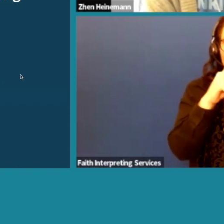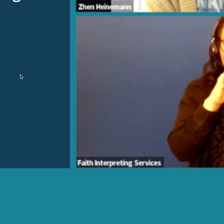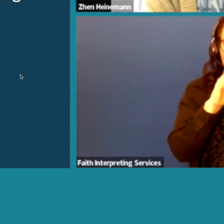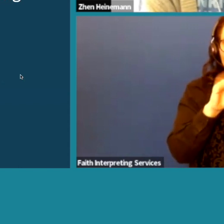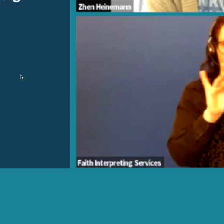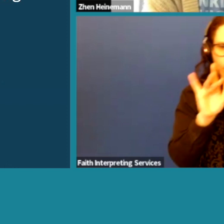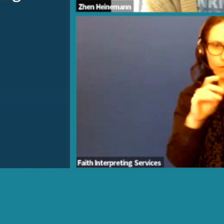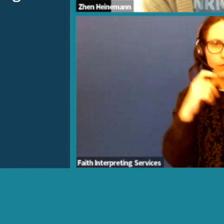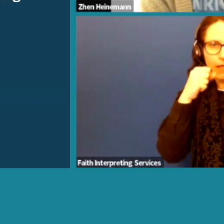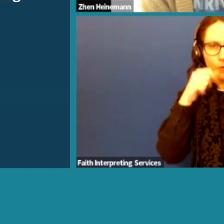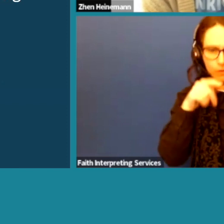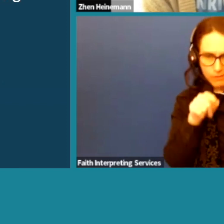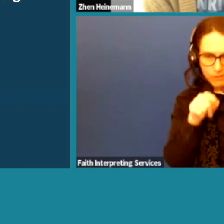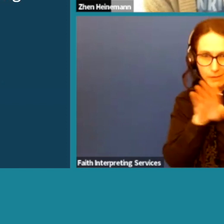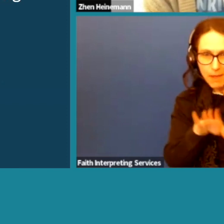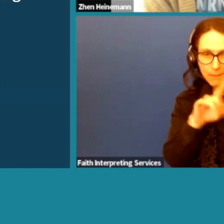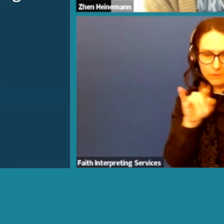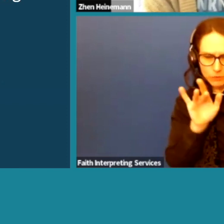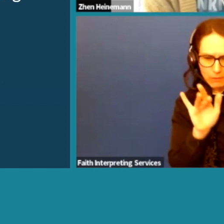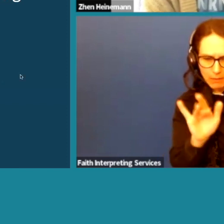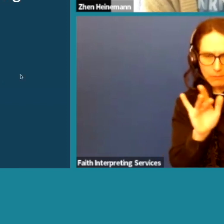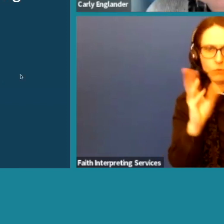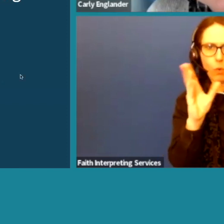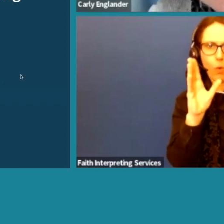button at the bottom of your Zoom screen.